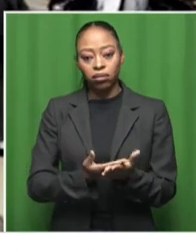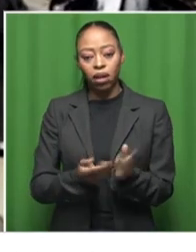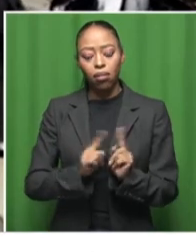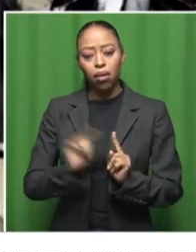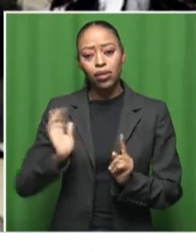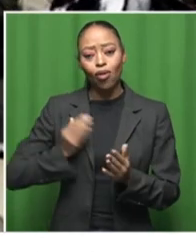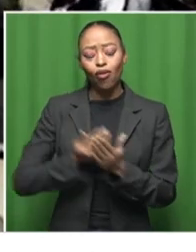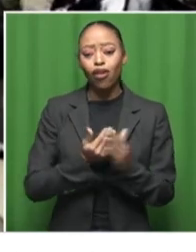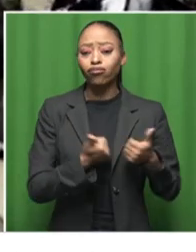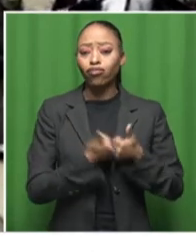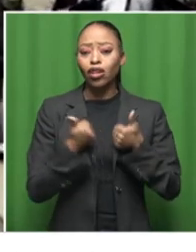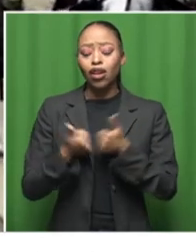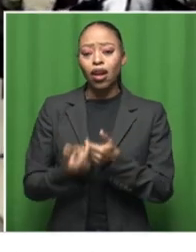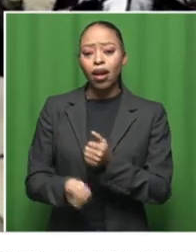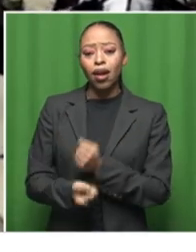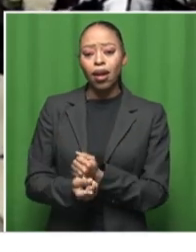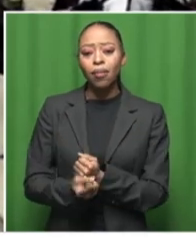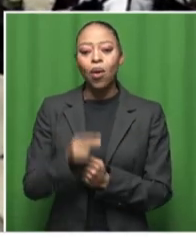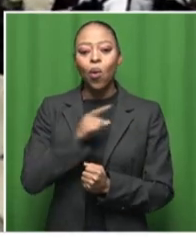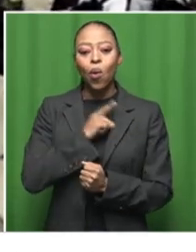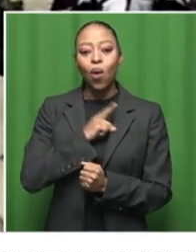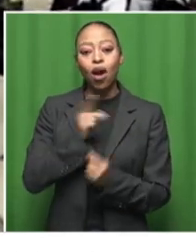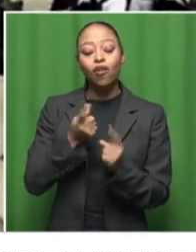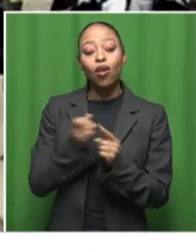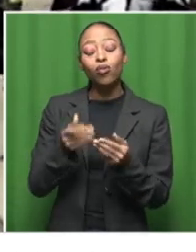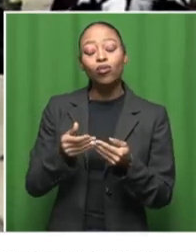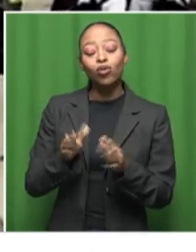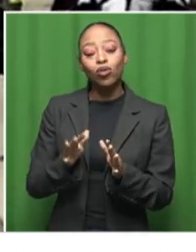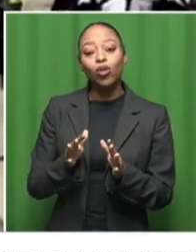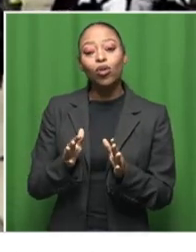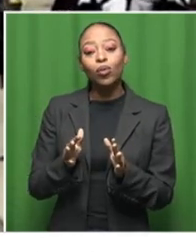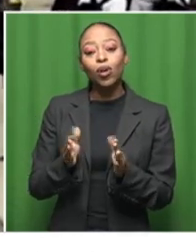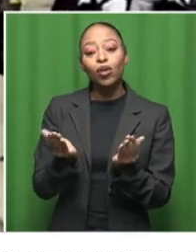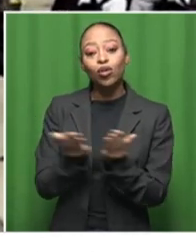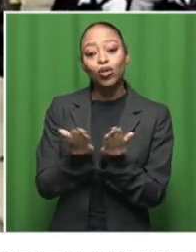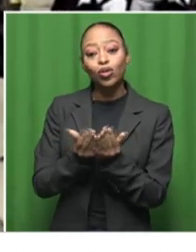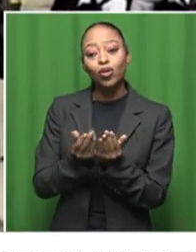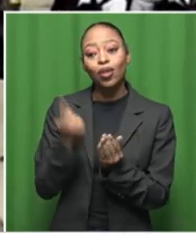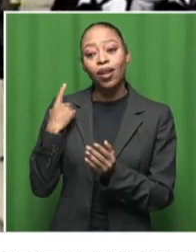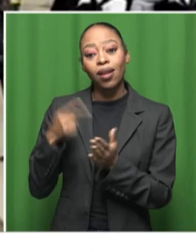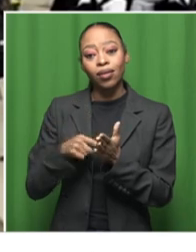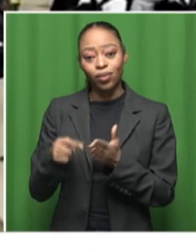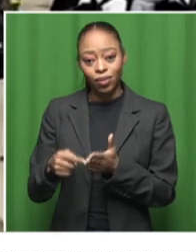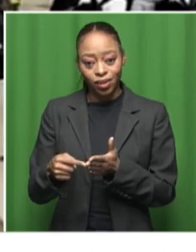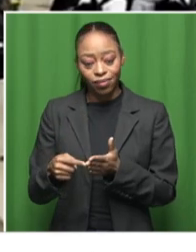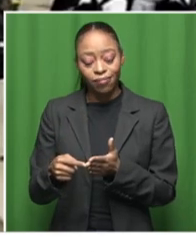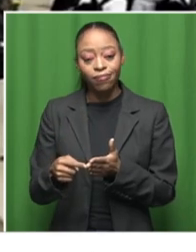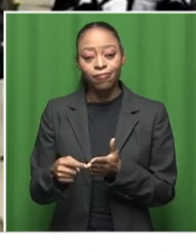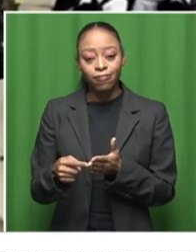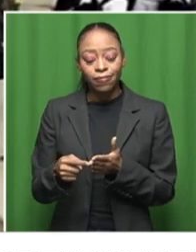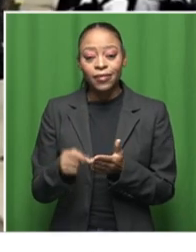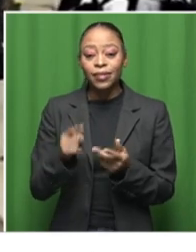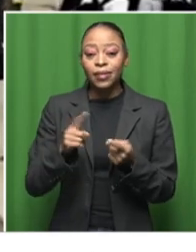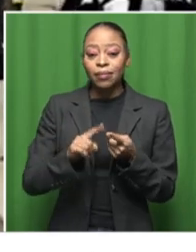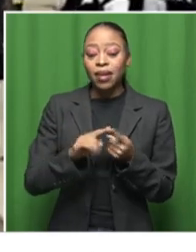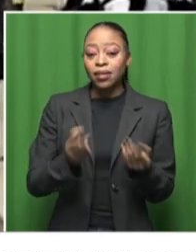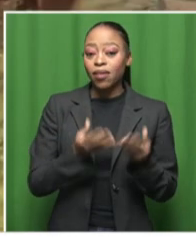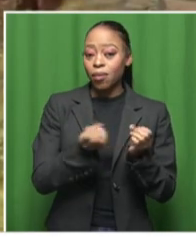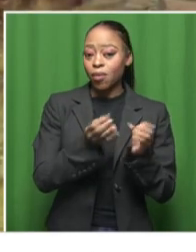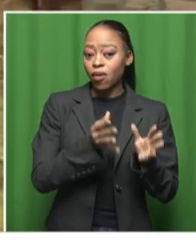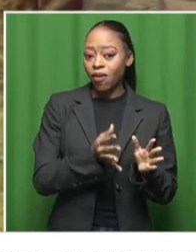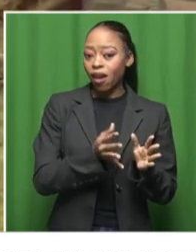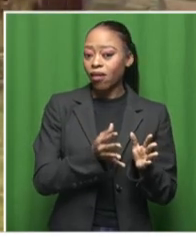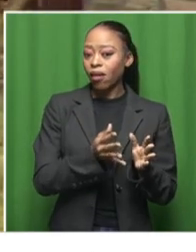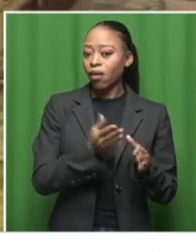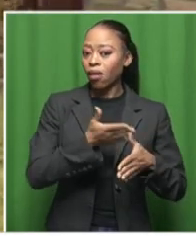have been challenges since Inland School opened for the 2023 academic year last week. This includes service providers